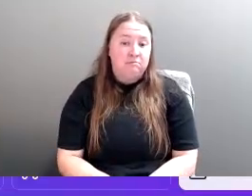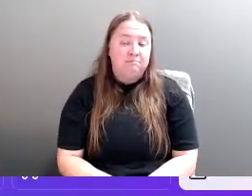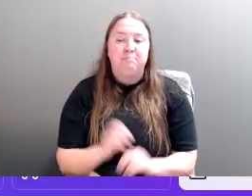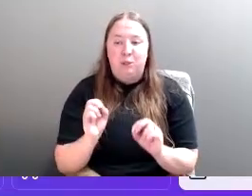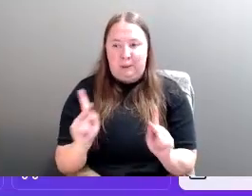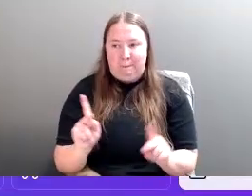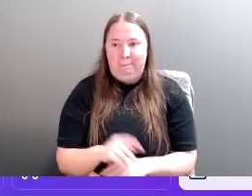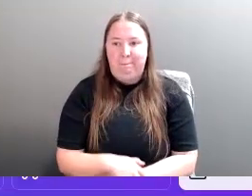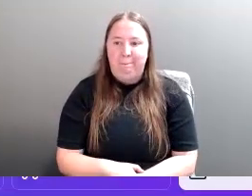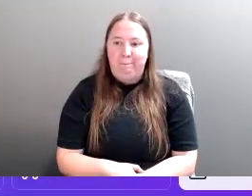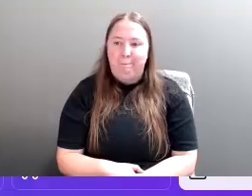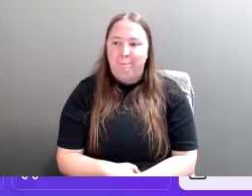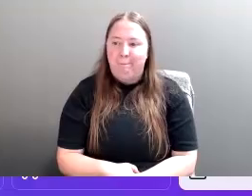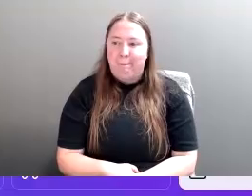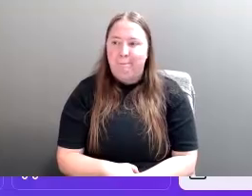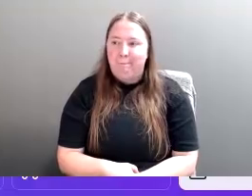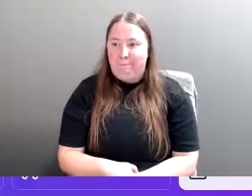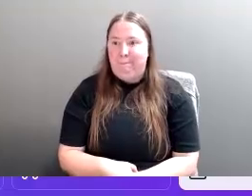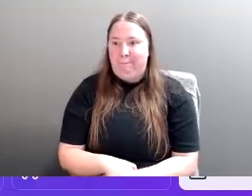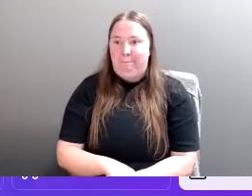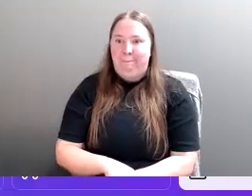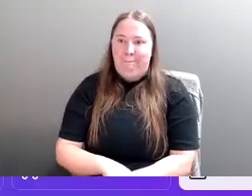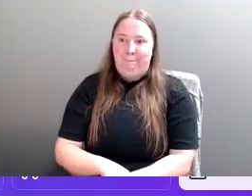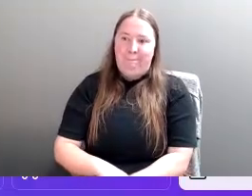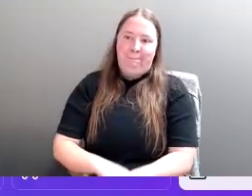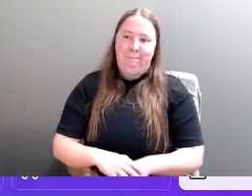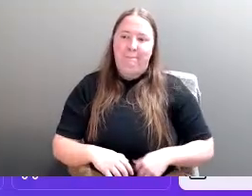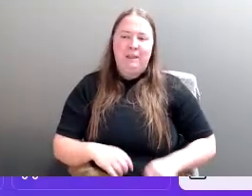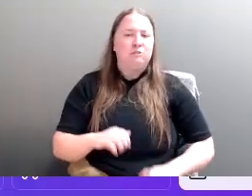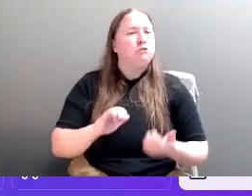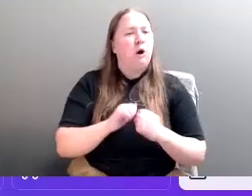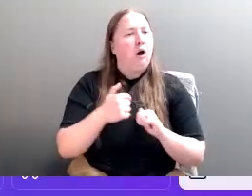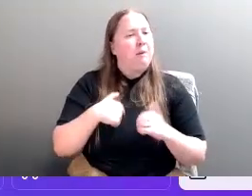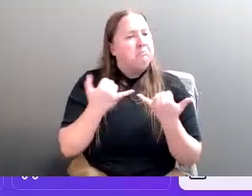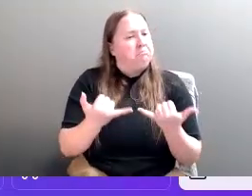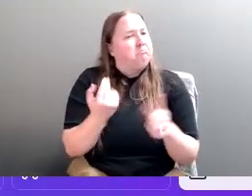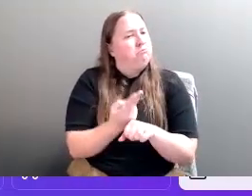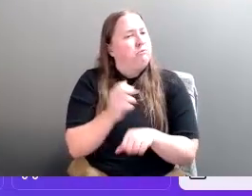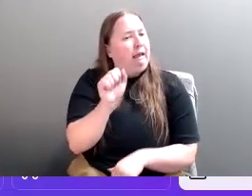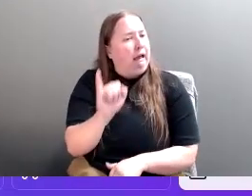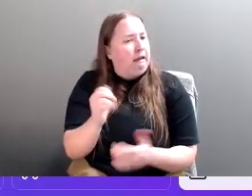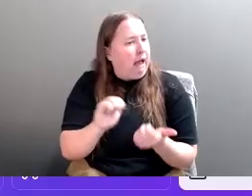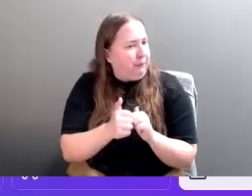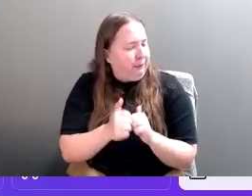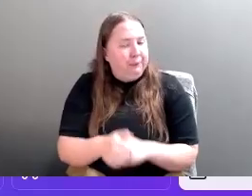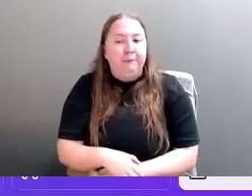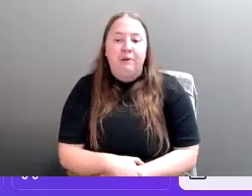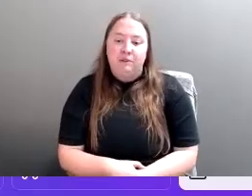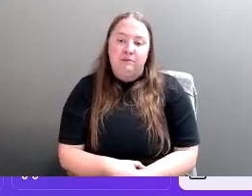Okay. So you already did the part before I discussed. So how am I using AI currently? So